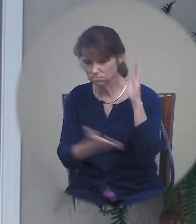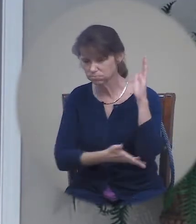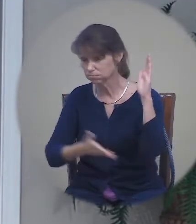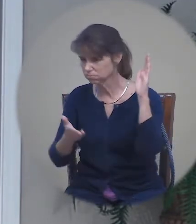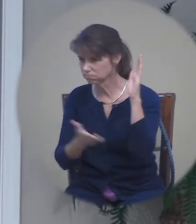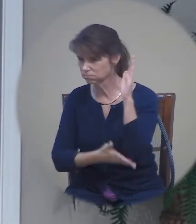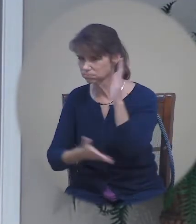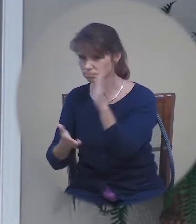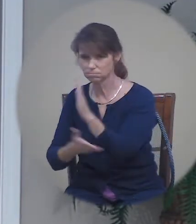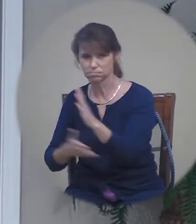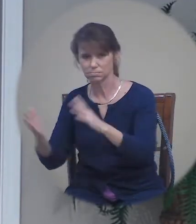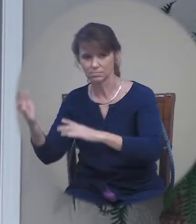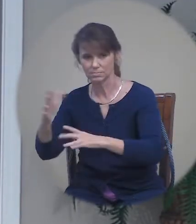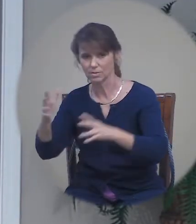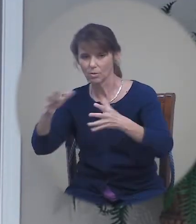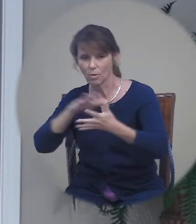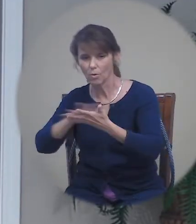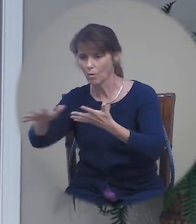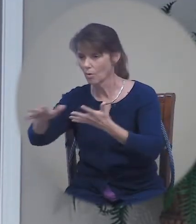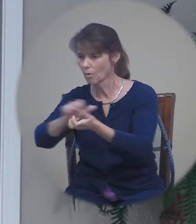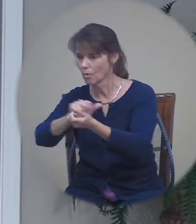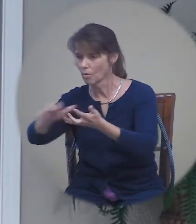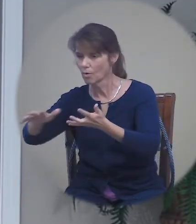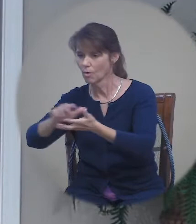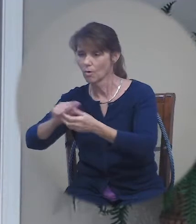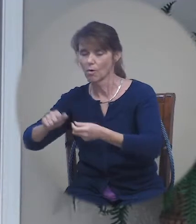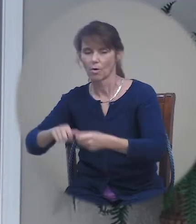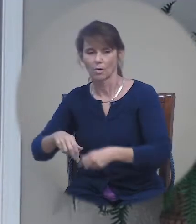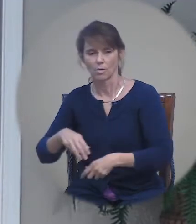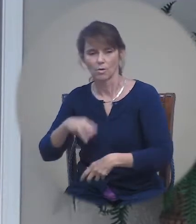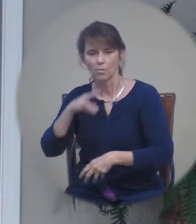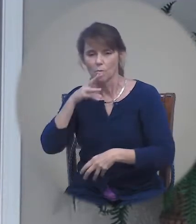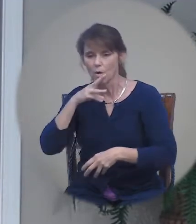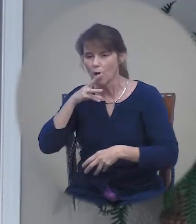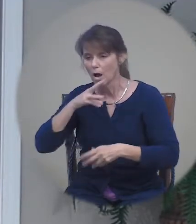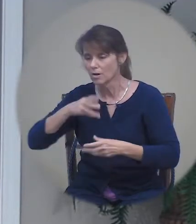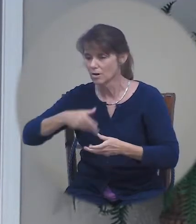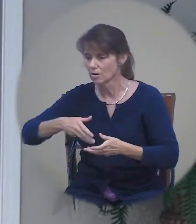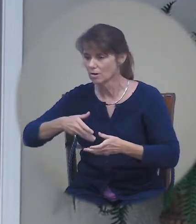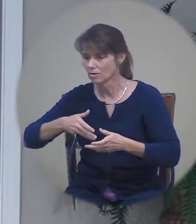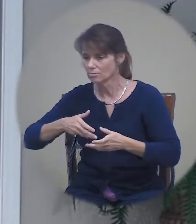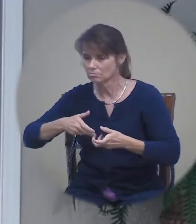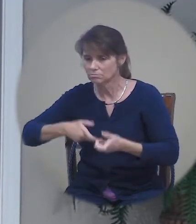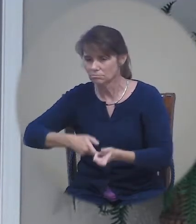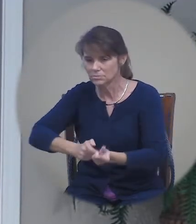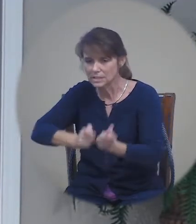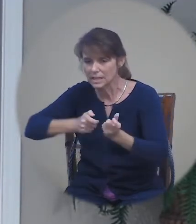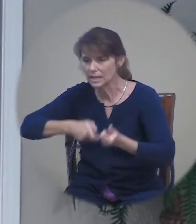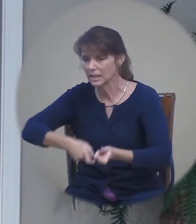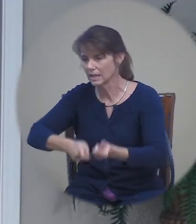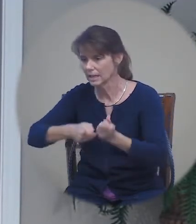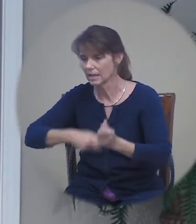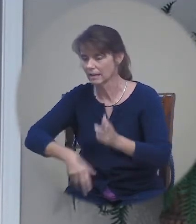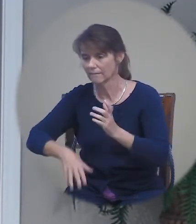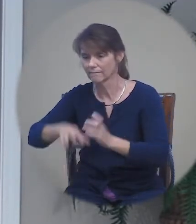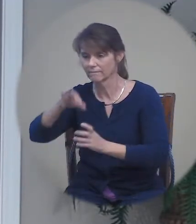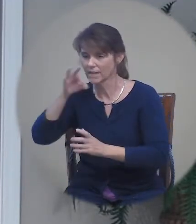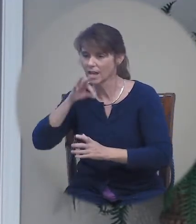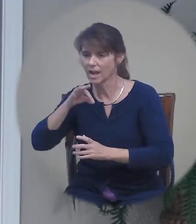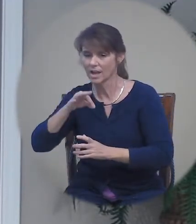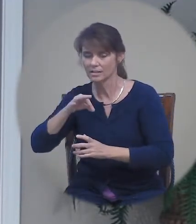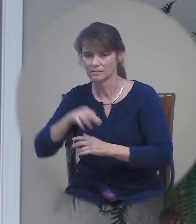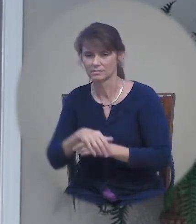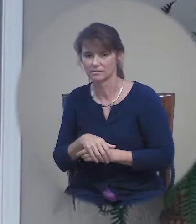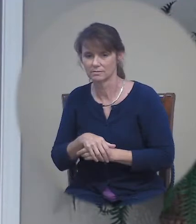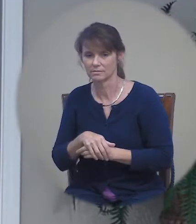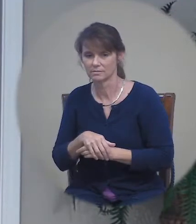farthest lodging place, its thickest forest. I dug wells and drank foreign waters. And with the sole of my feet I dried up all the rivers of